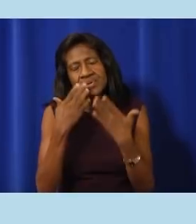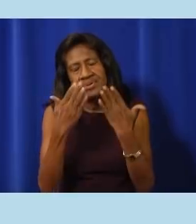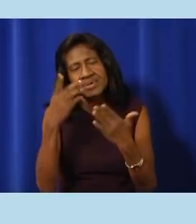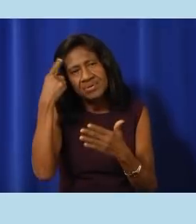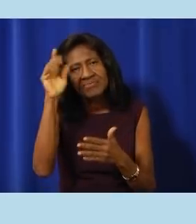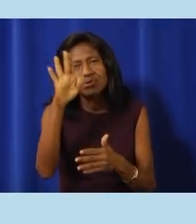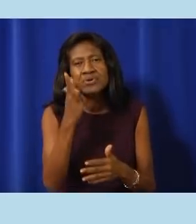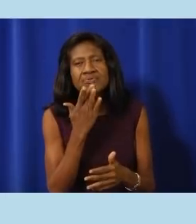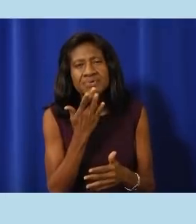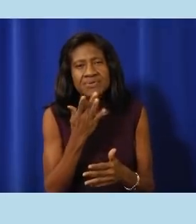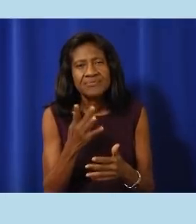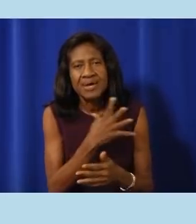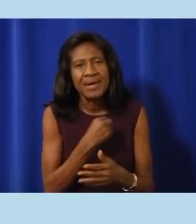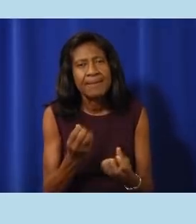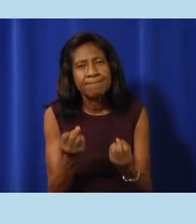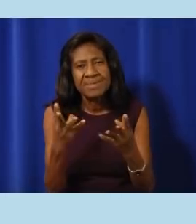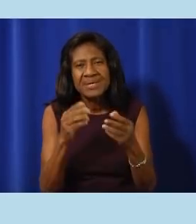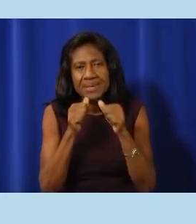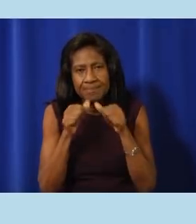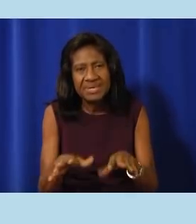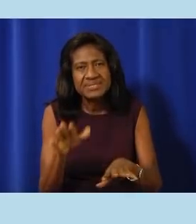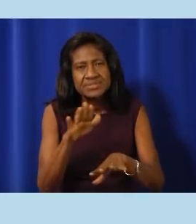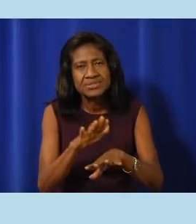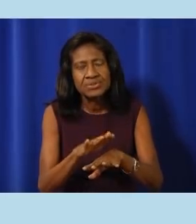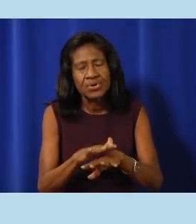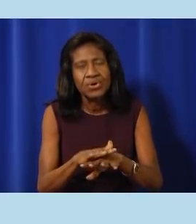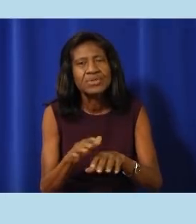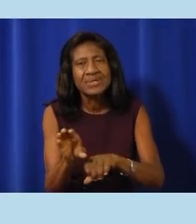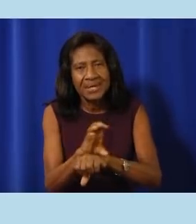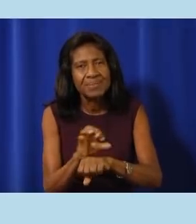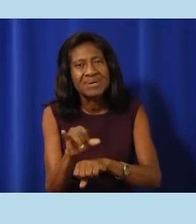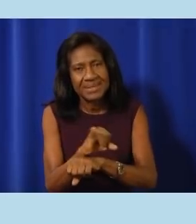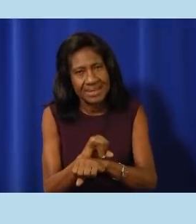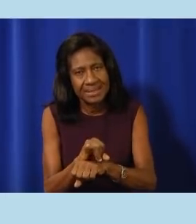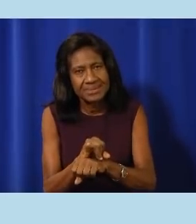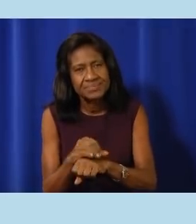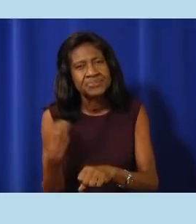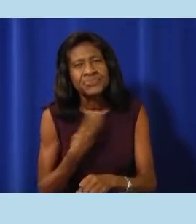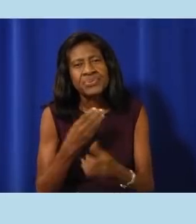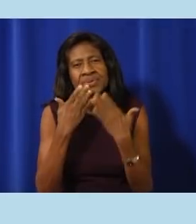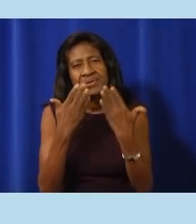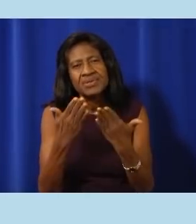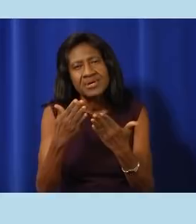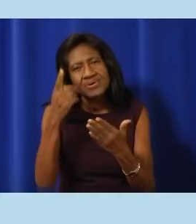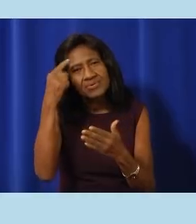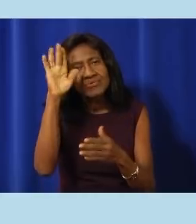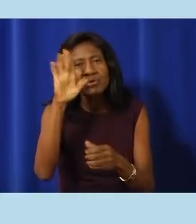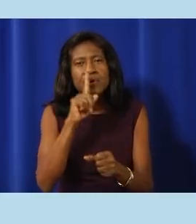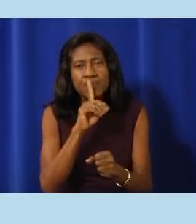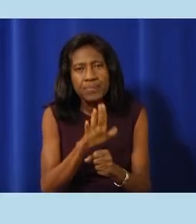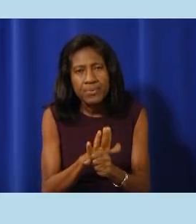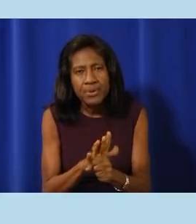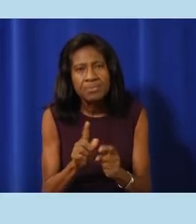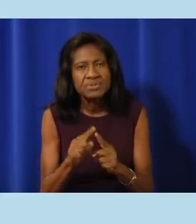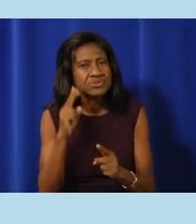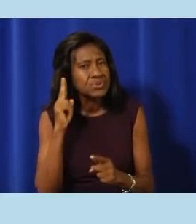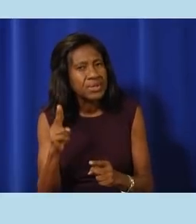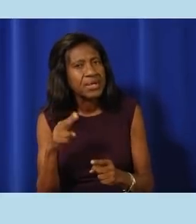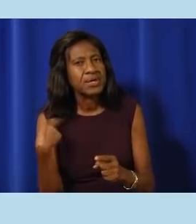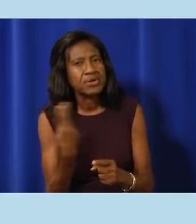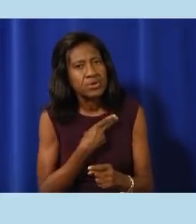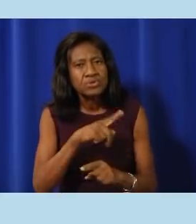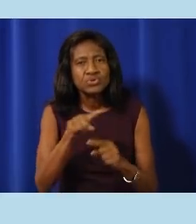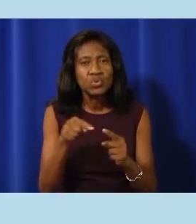and numerous blessings bestowed upon these islands. We thank you for your promise to hear us when we, your people,